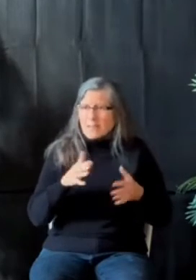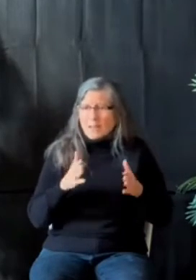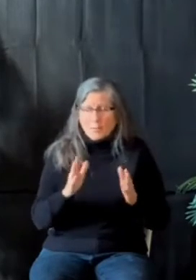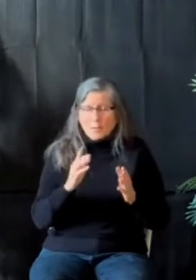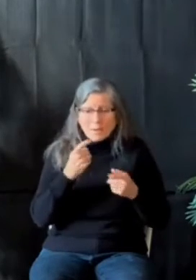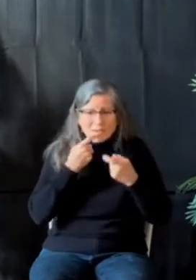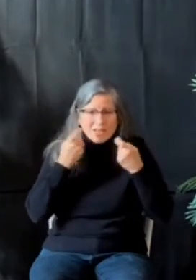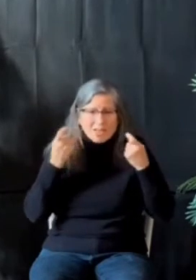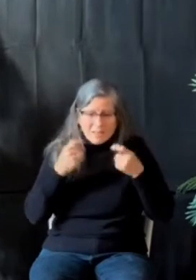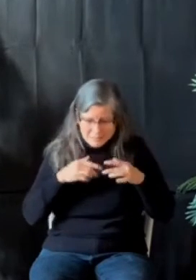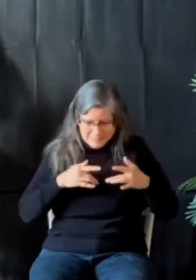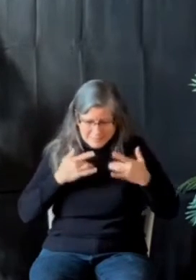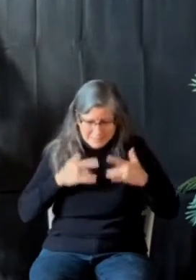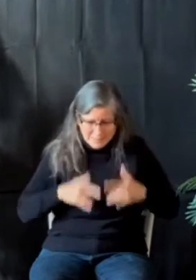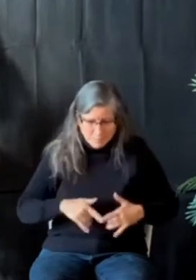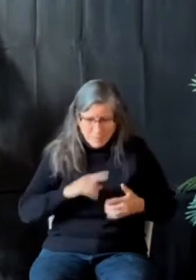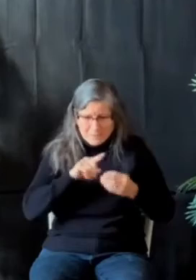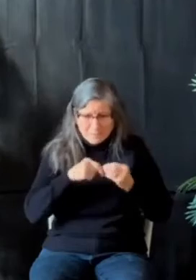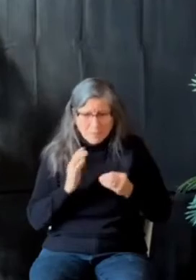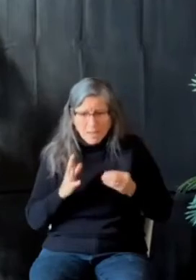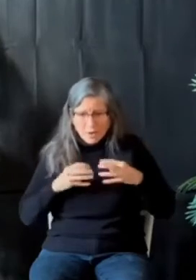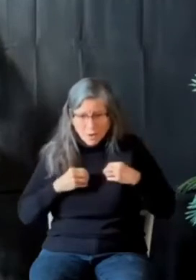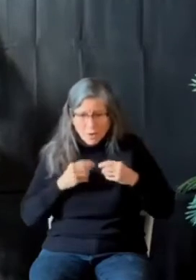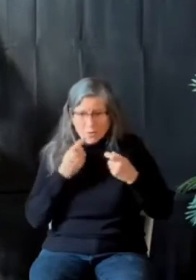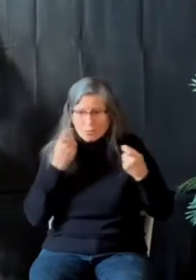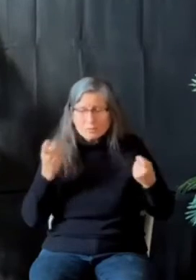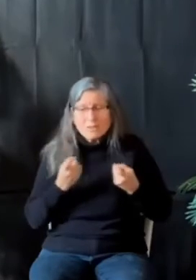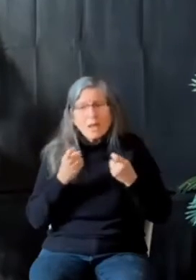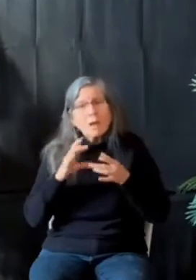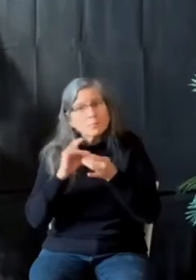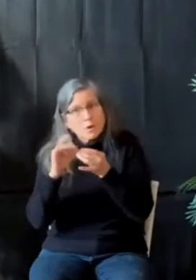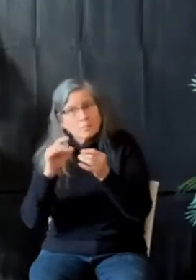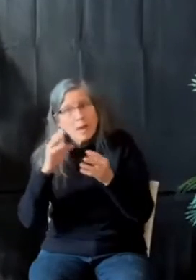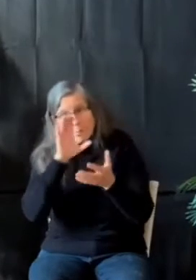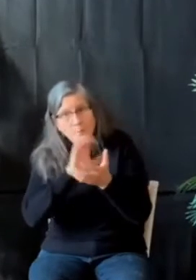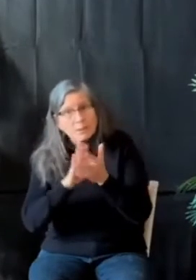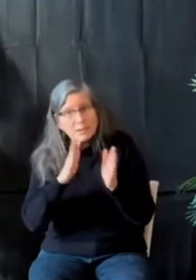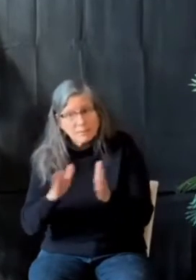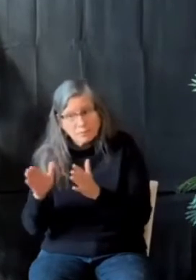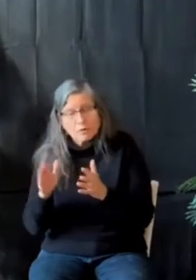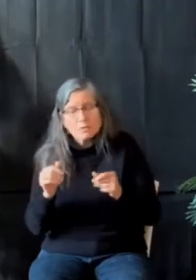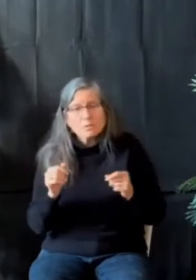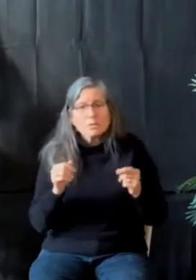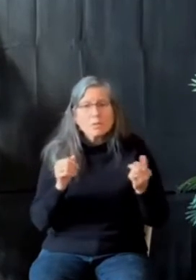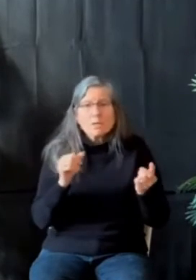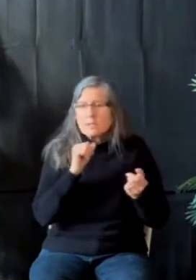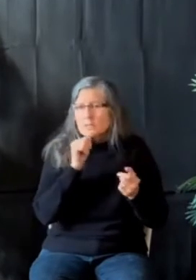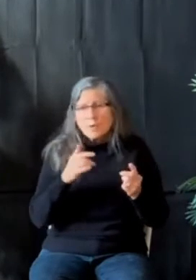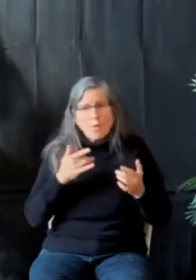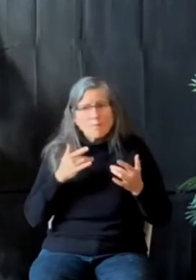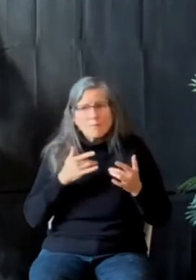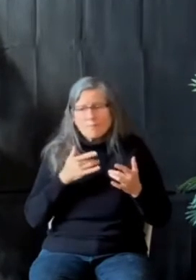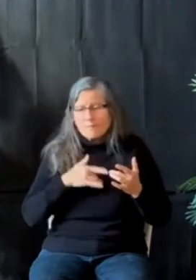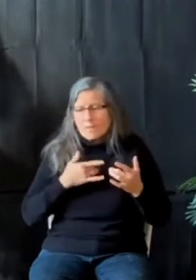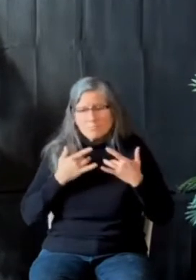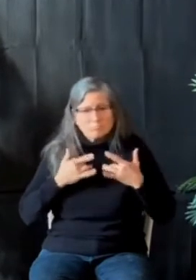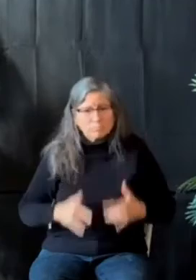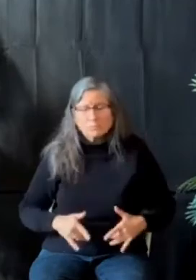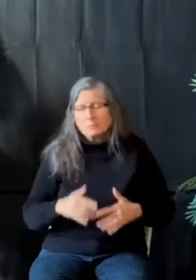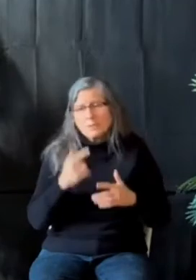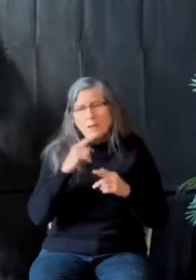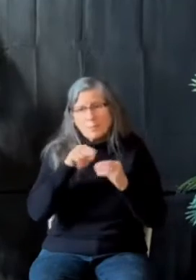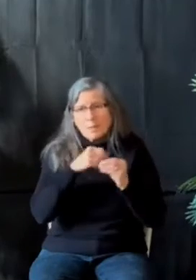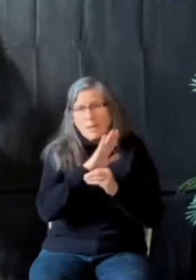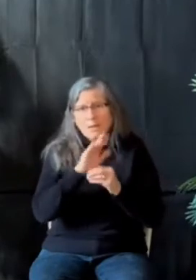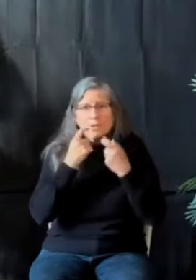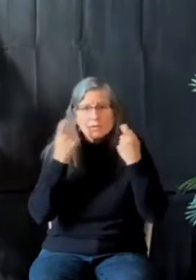sin as believers in Jesus Christ. Now, I'm talking to believers here. You don't need to be overly depressed about your sin. Let me give you a passage of